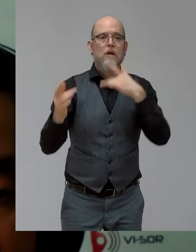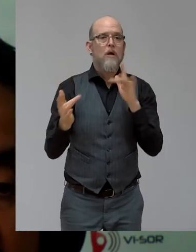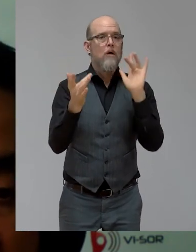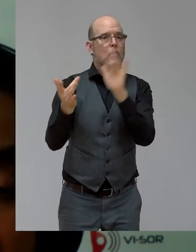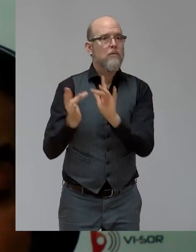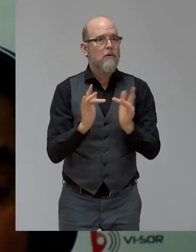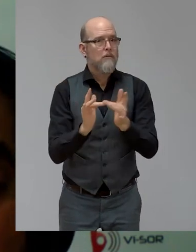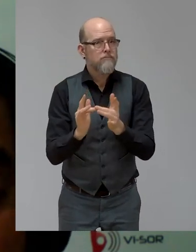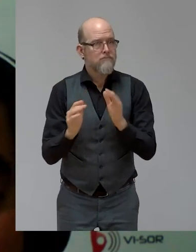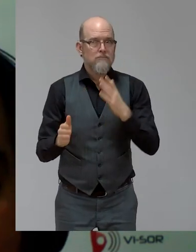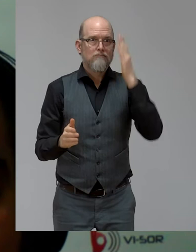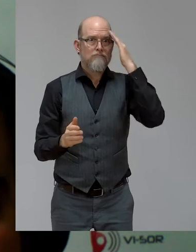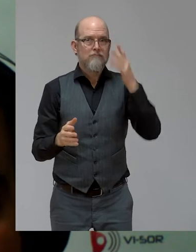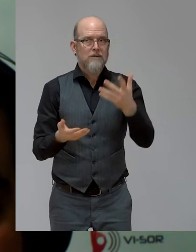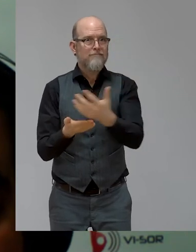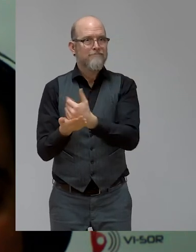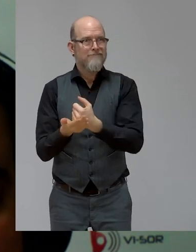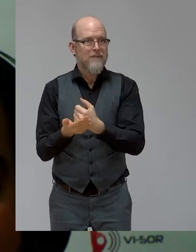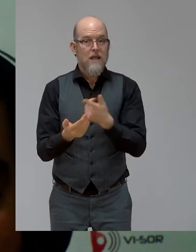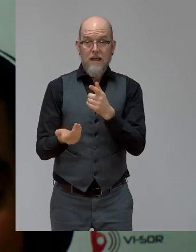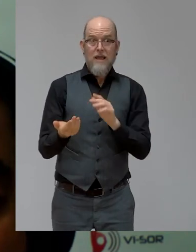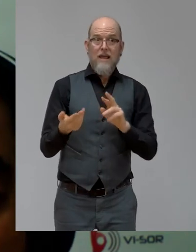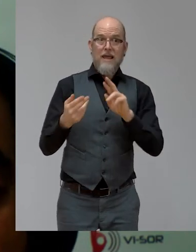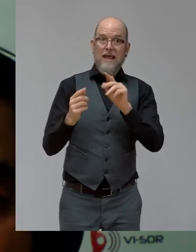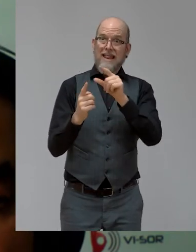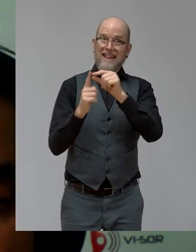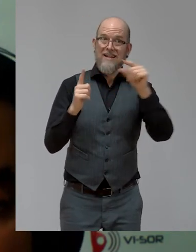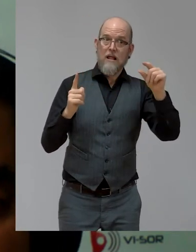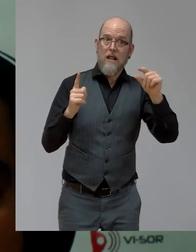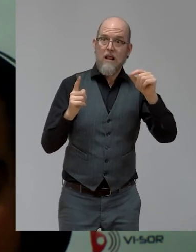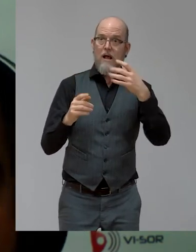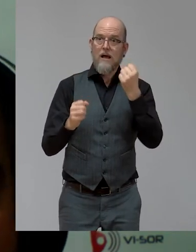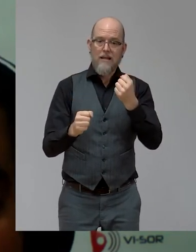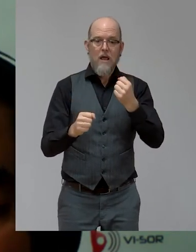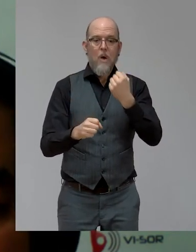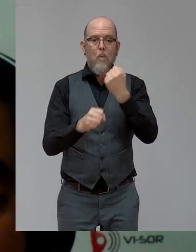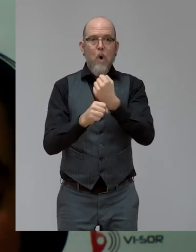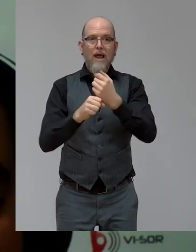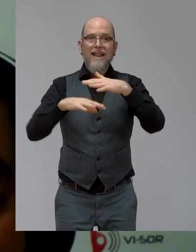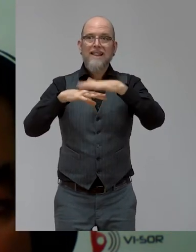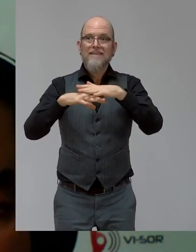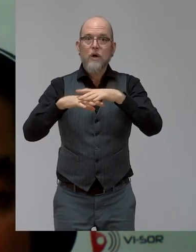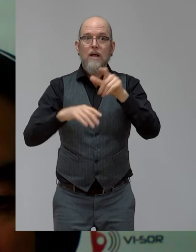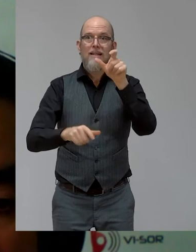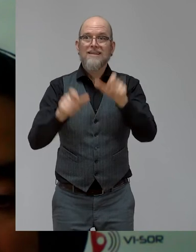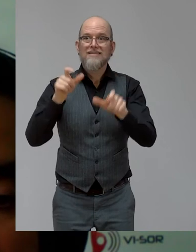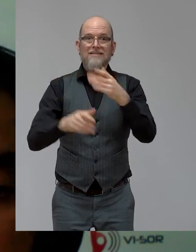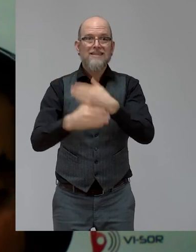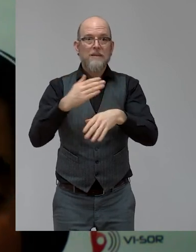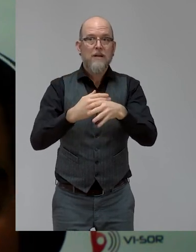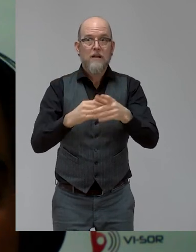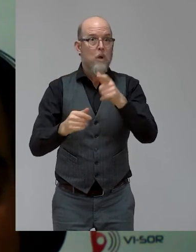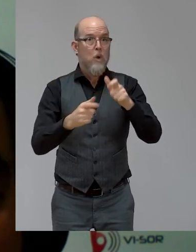giving way to digital job networks for people with disabilities and companies that are thus